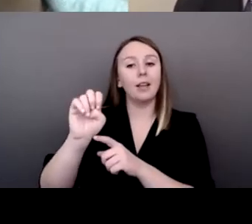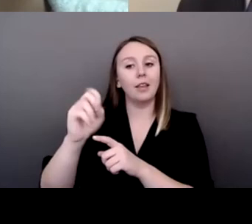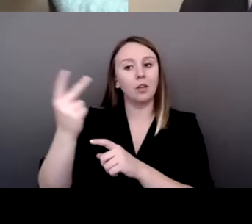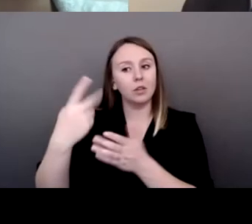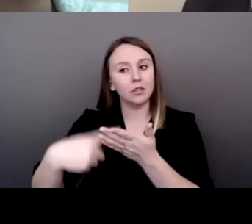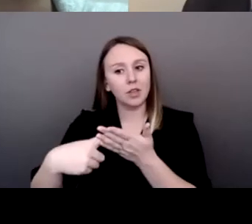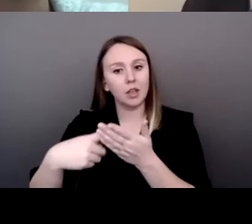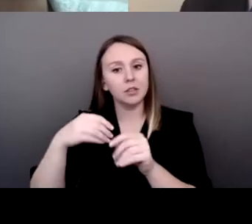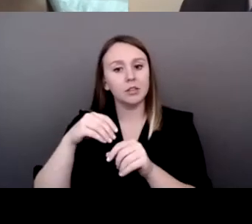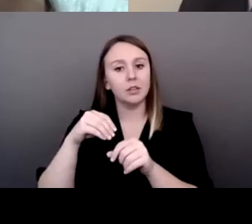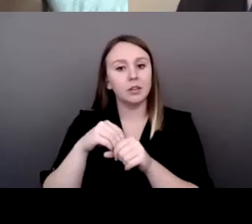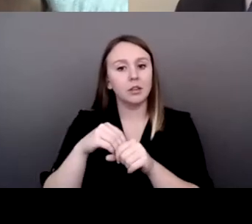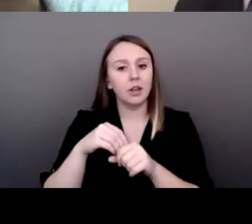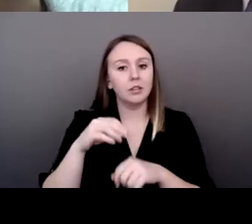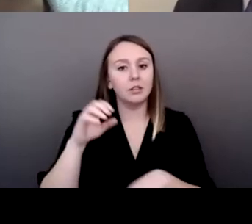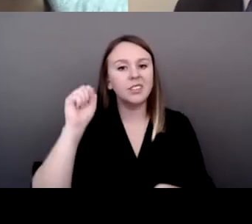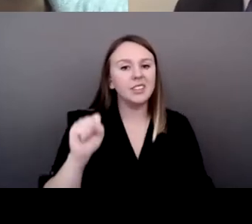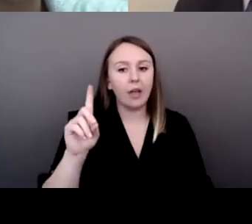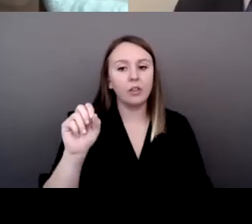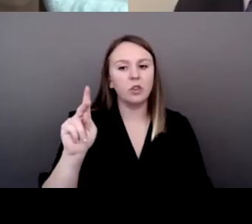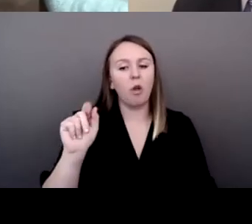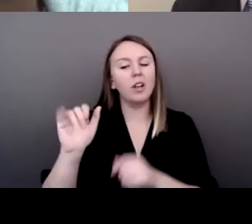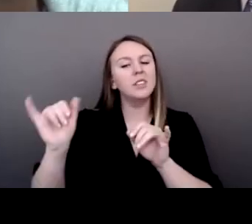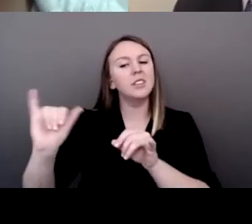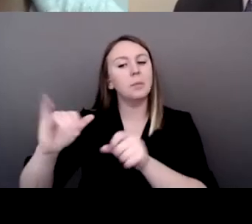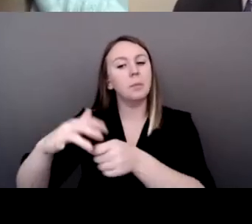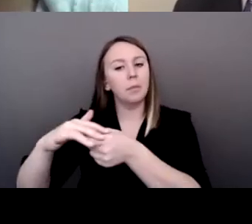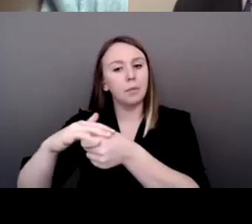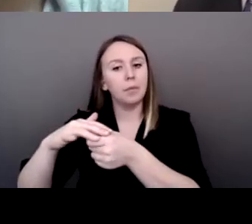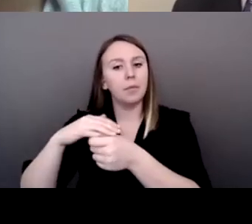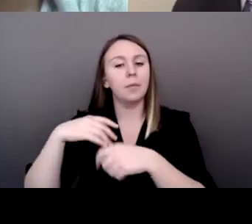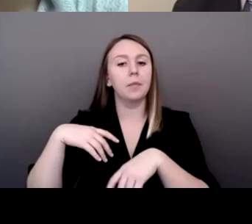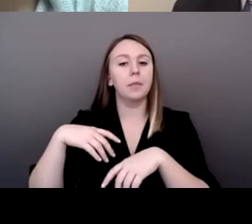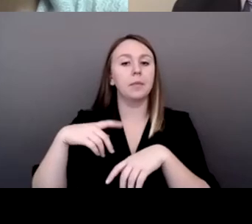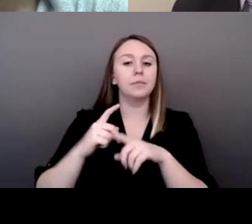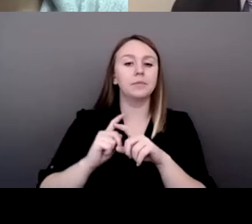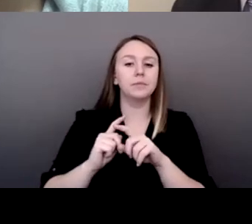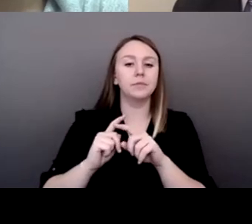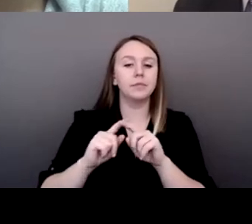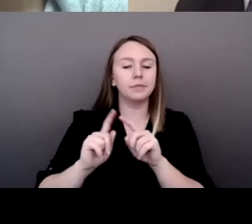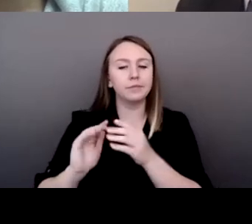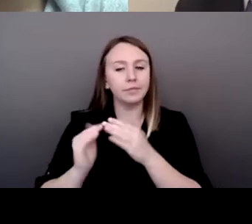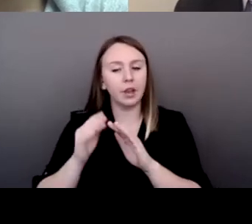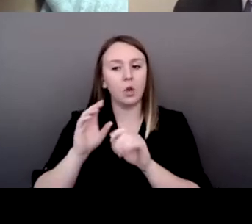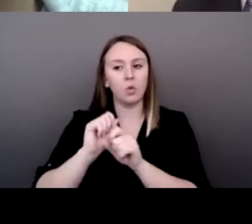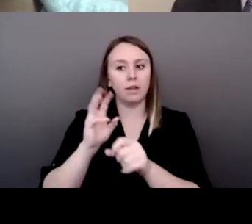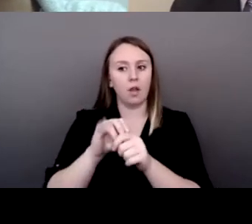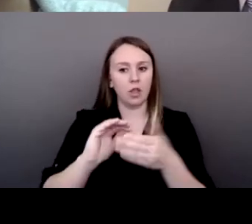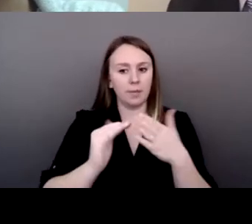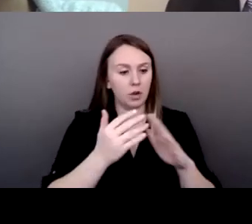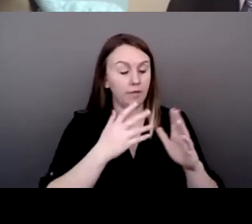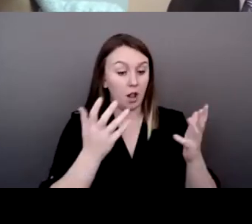me working up in those communities, you know, working in Wakpala, working in communities like that, but where there's a tremendous